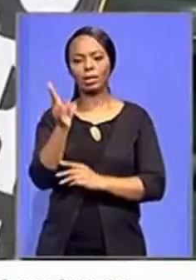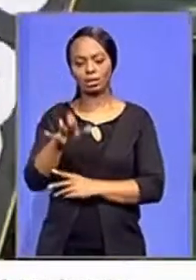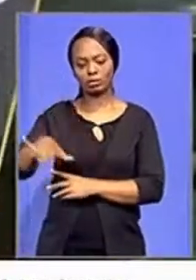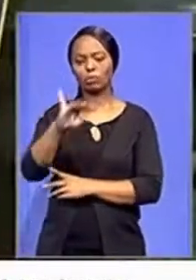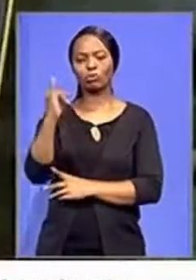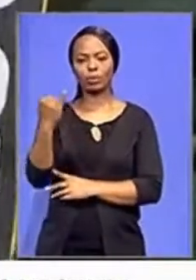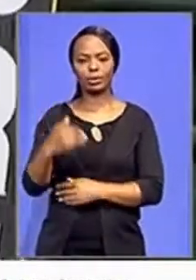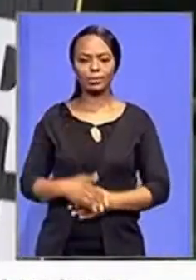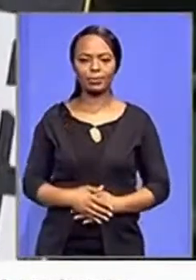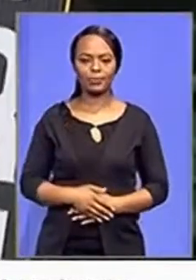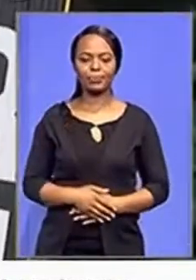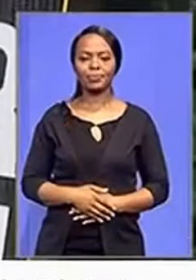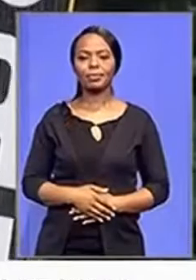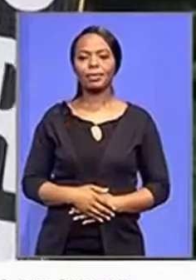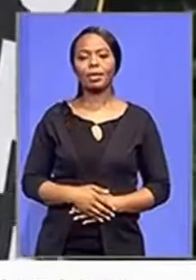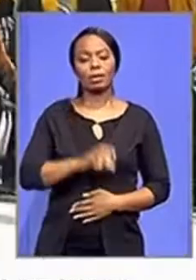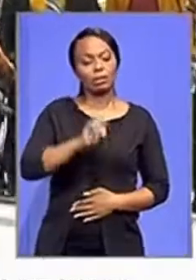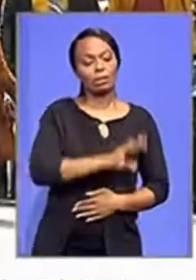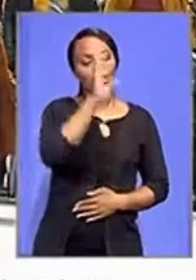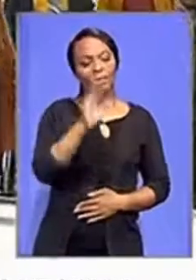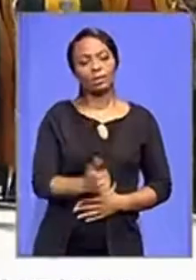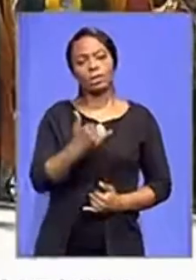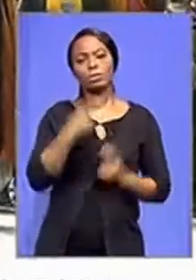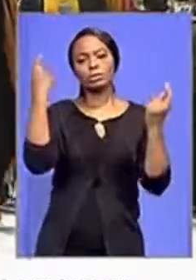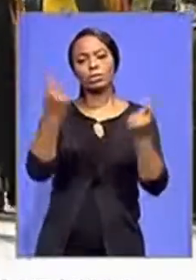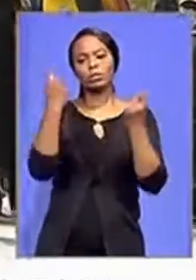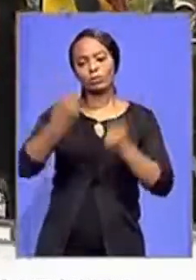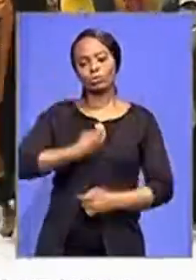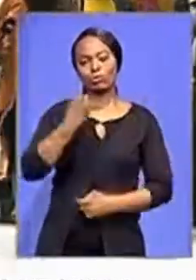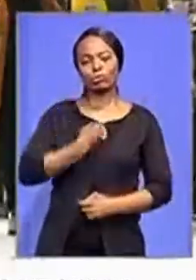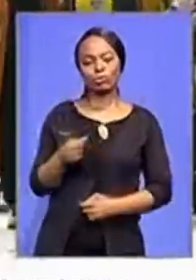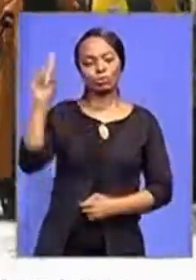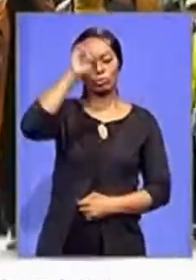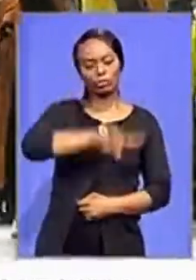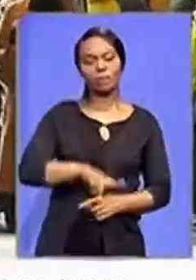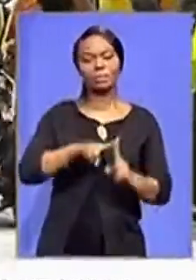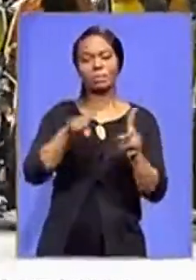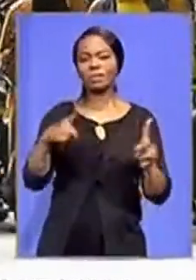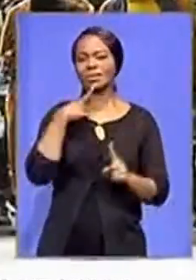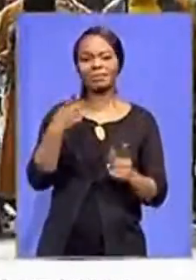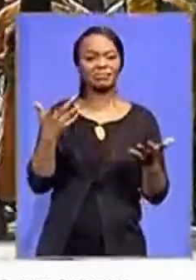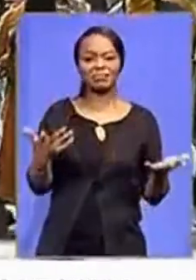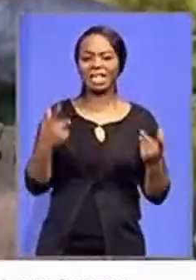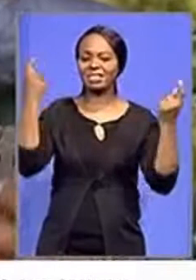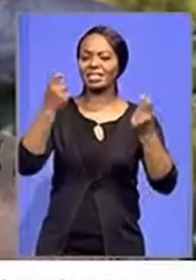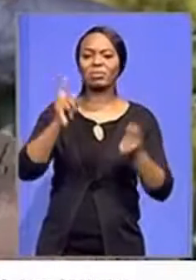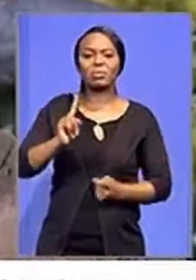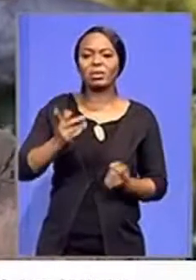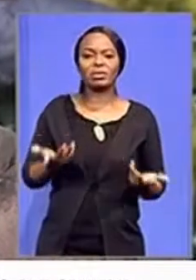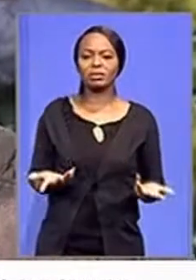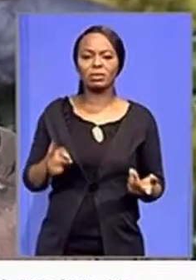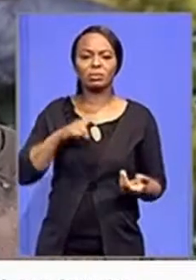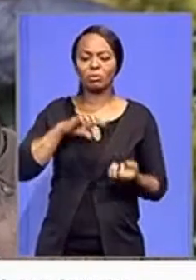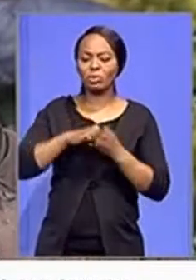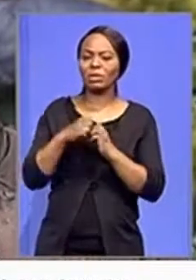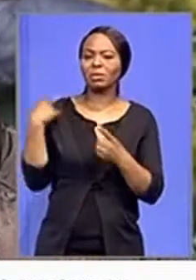mono Johannesburg. Afrika Borwa e gare itukišetša go keteka kgwedi ya baswa eupša baswa ba re ga bana le seo ba ka se